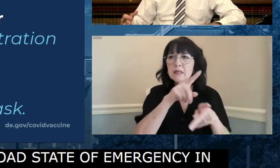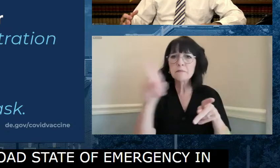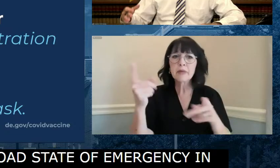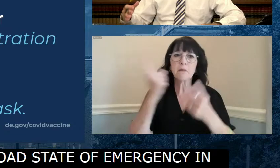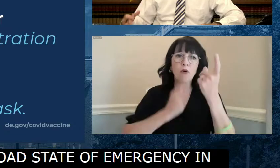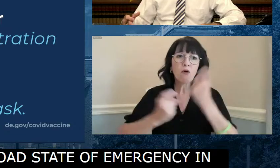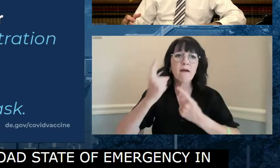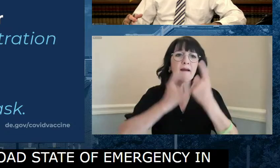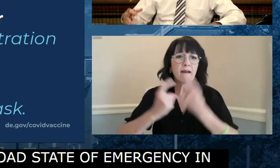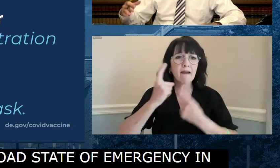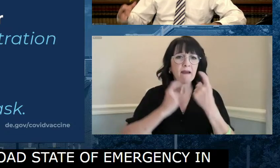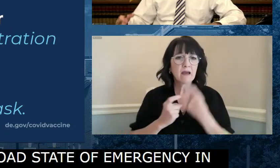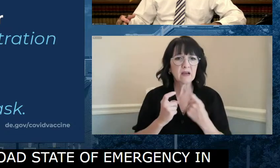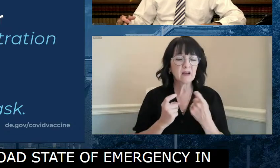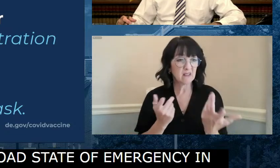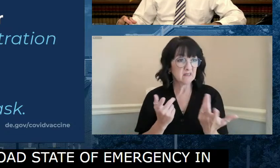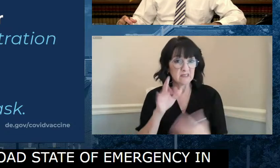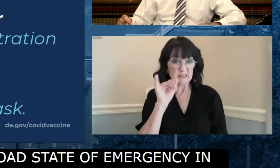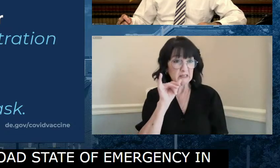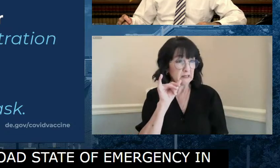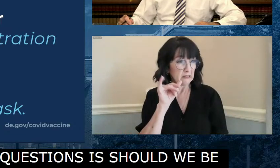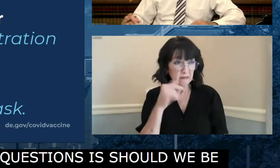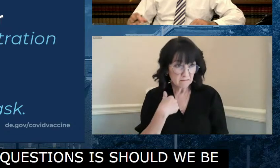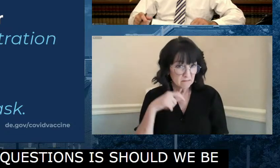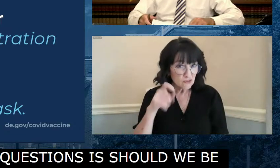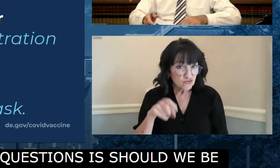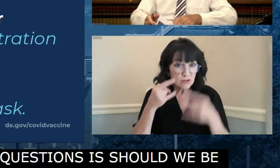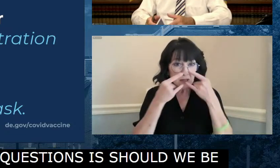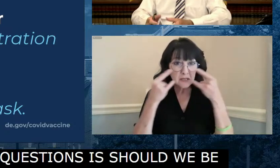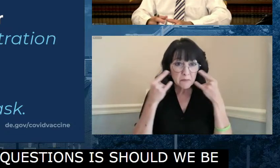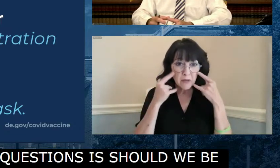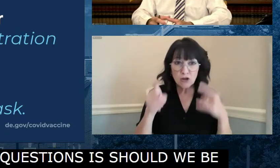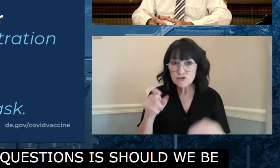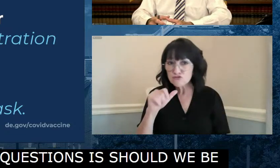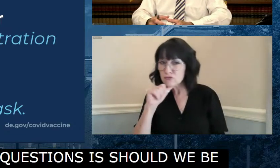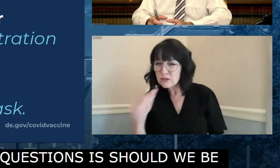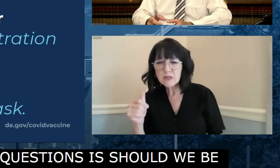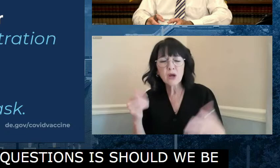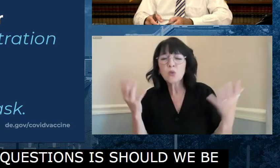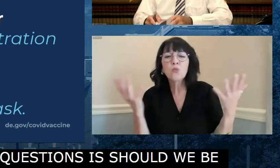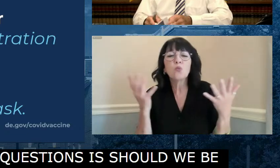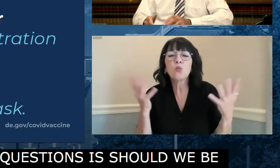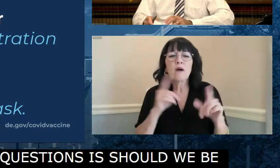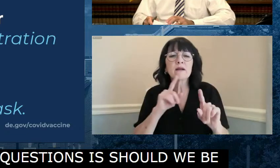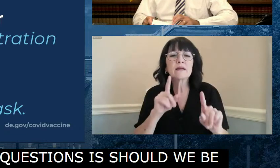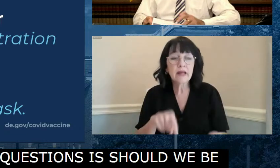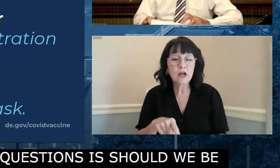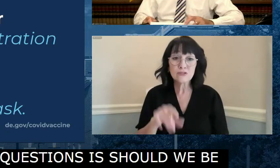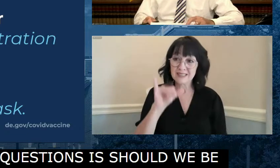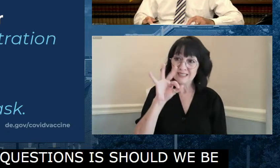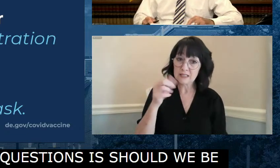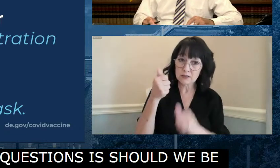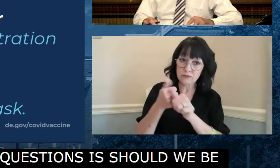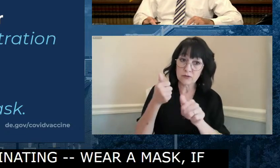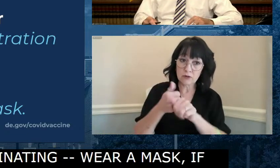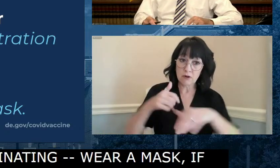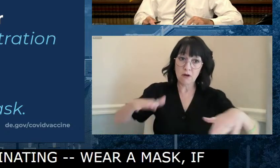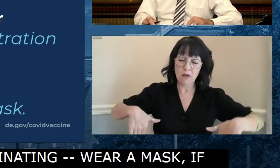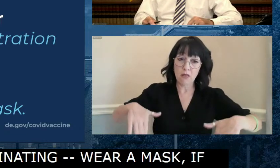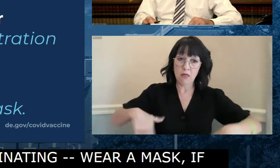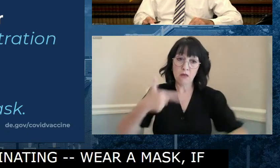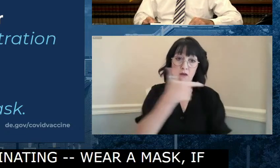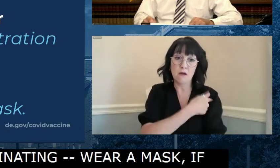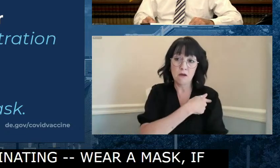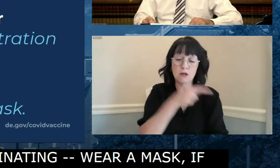you're not vaccinated, wear a mask. When you're in public, in an indoor space with other folks, people